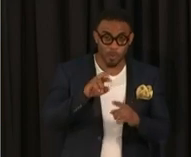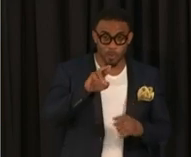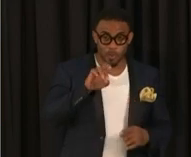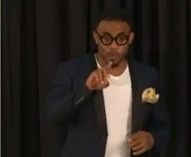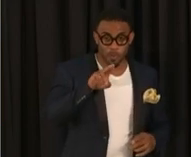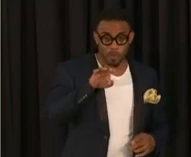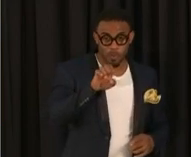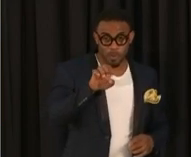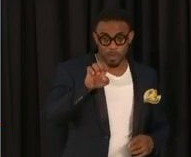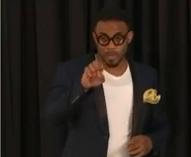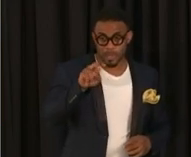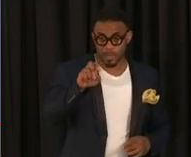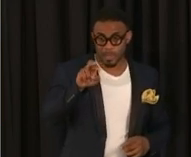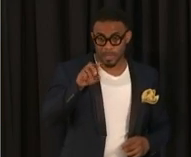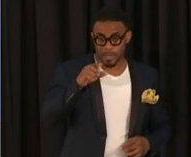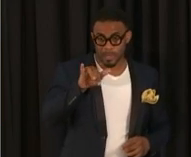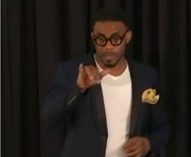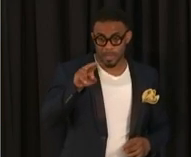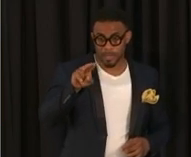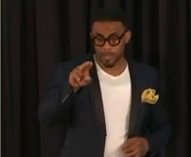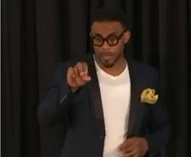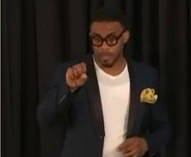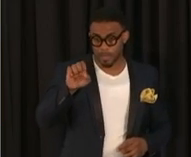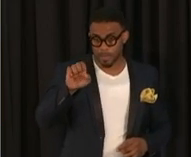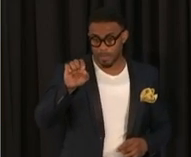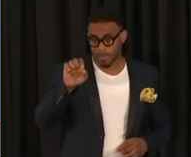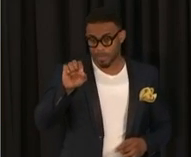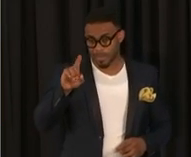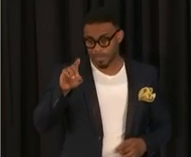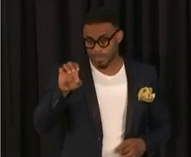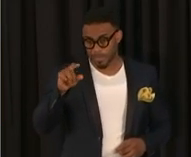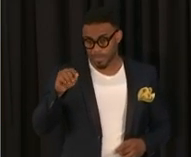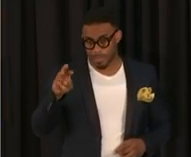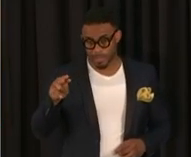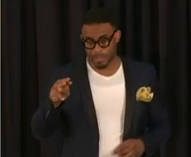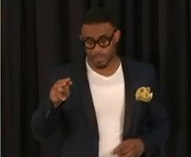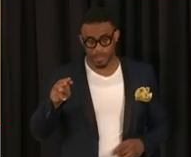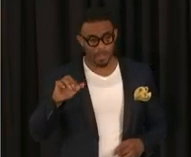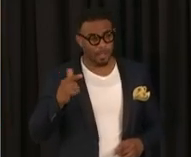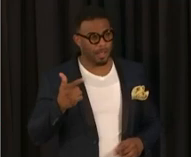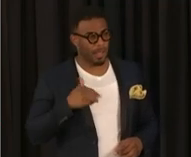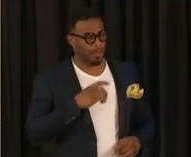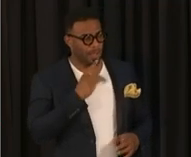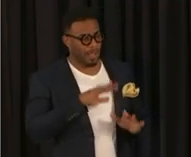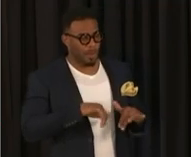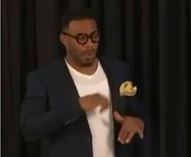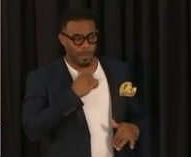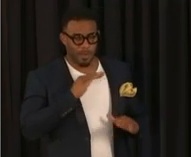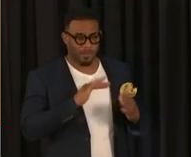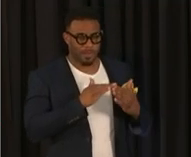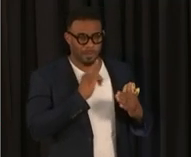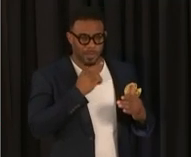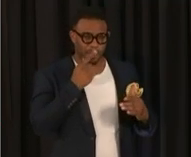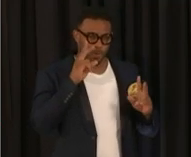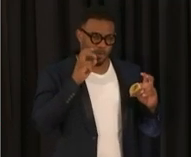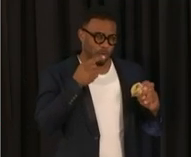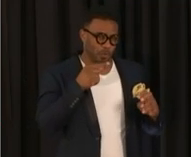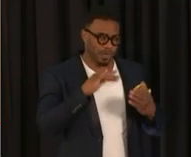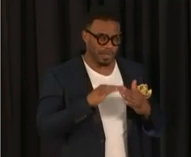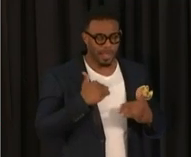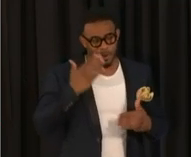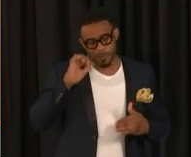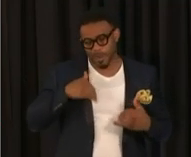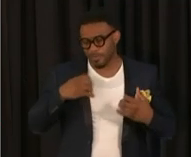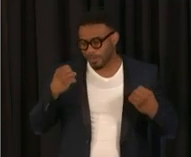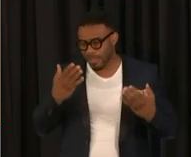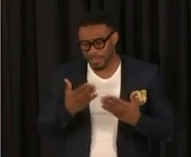to reduceenergyusedc.com. Thank you. Let me say how proud I am of our city, of being a green city. And